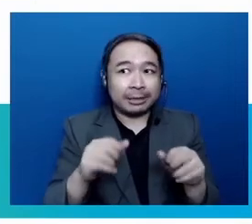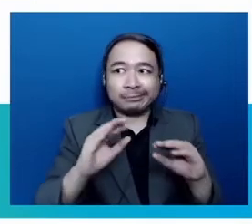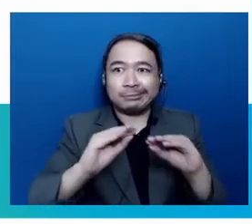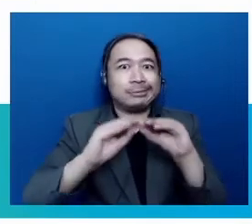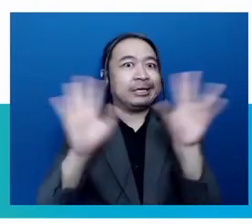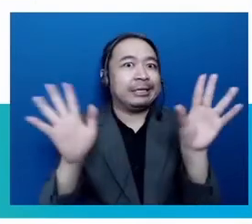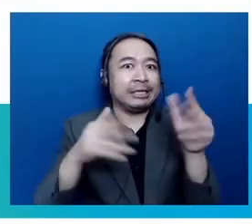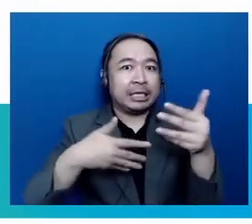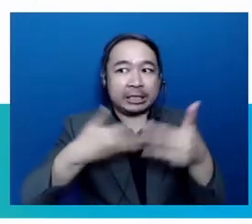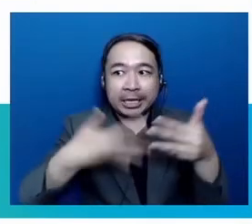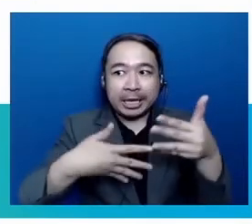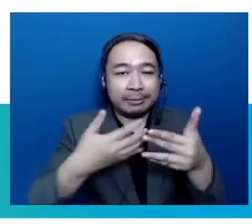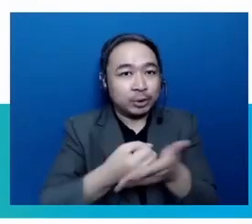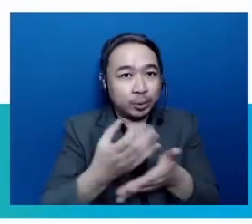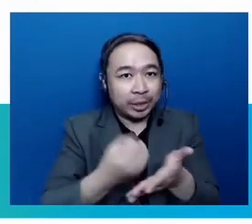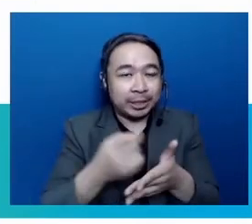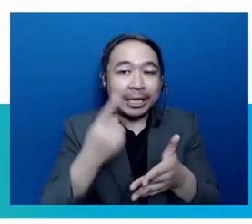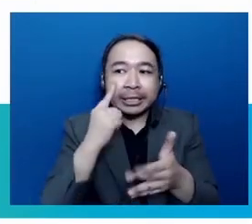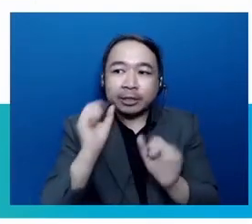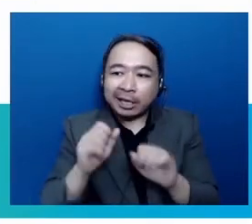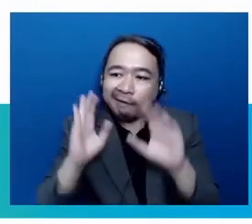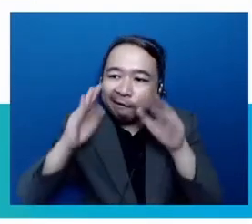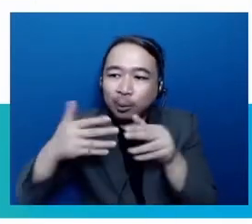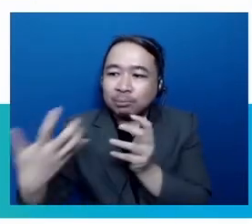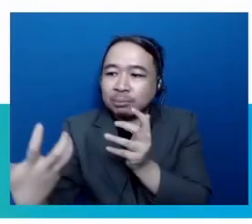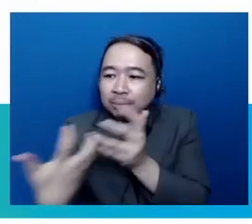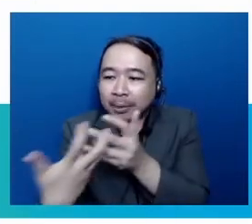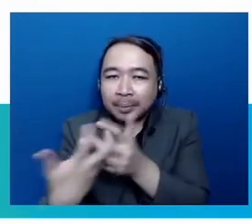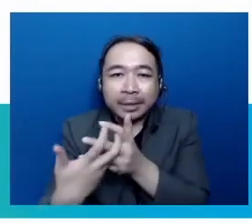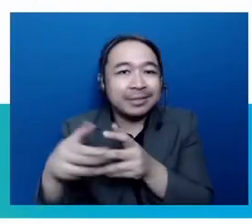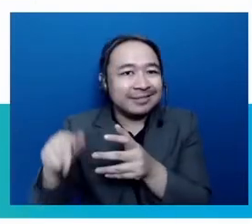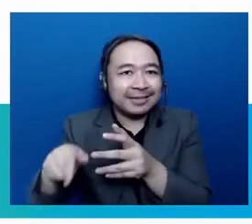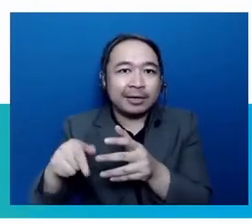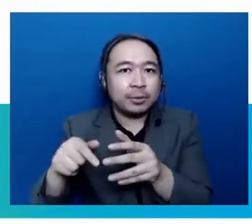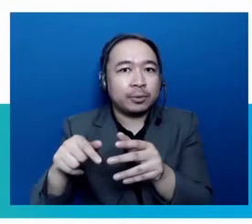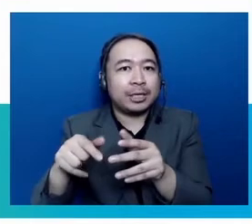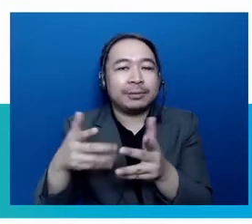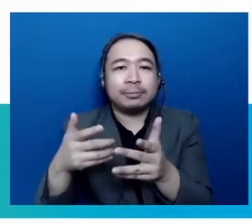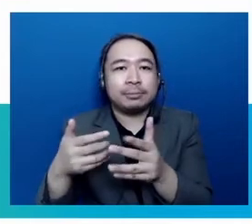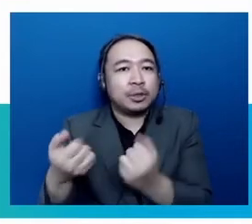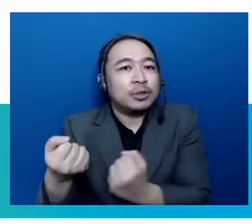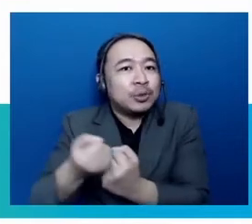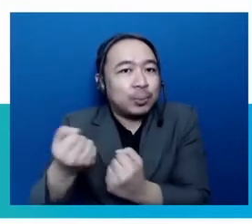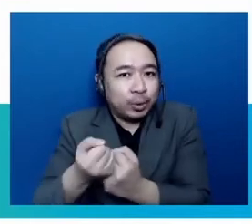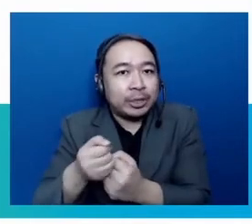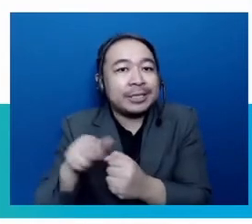into getting solutions that are context specific for these populations.